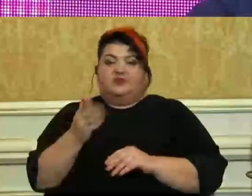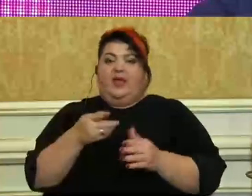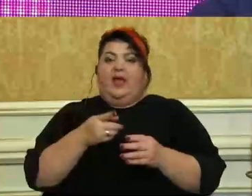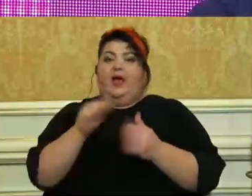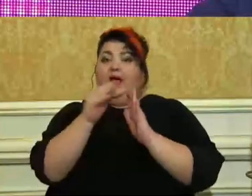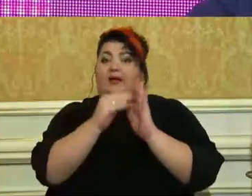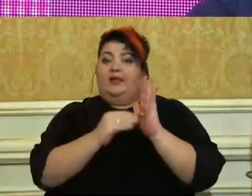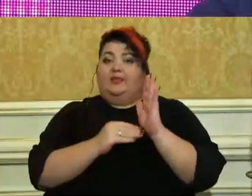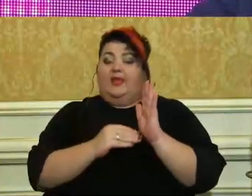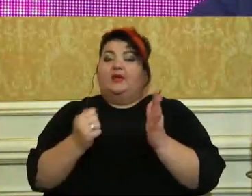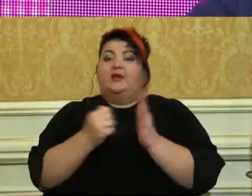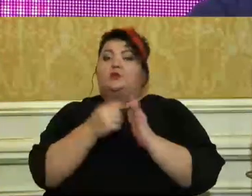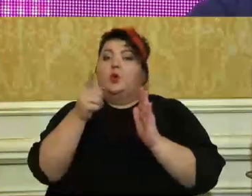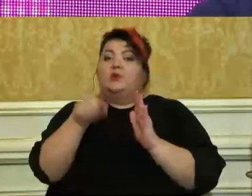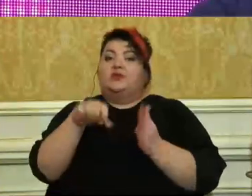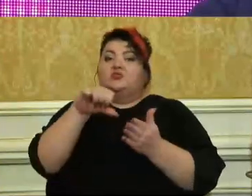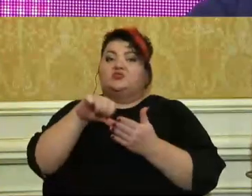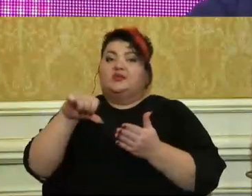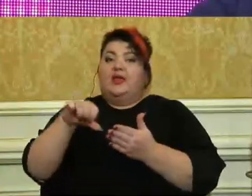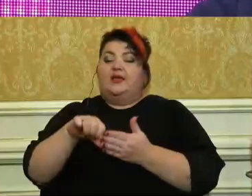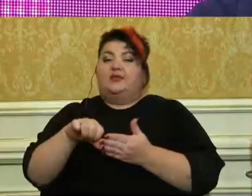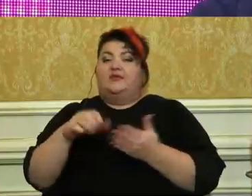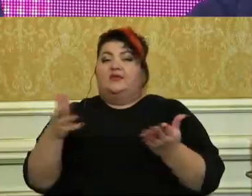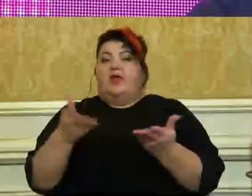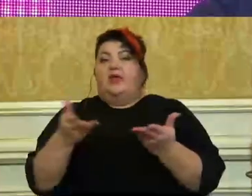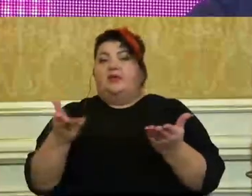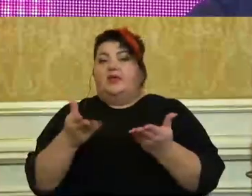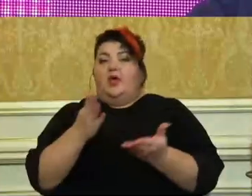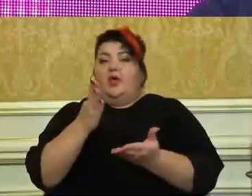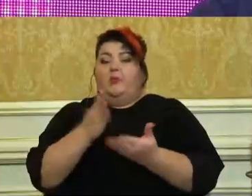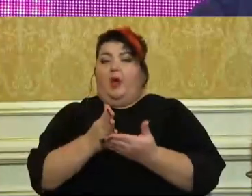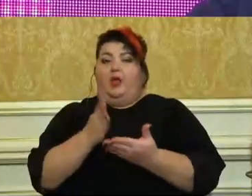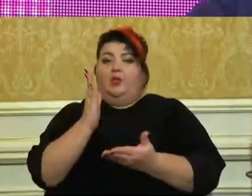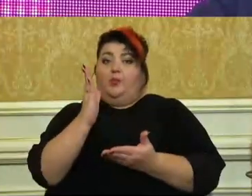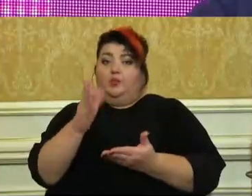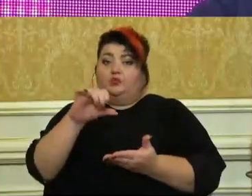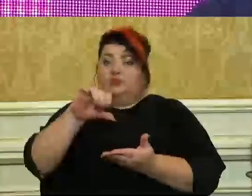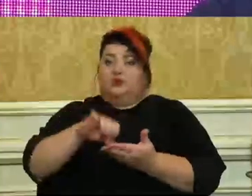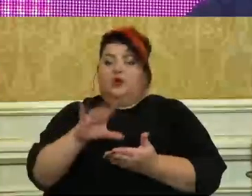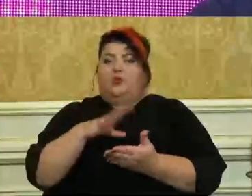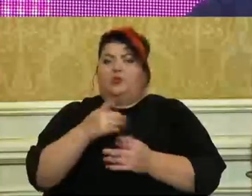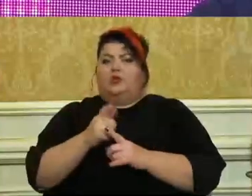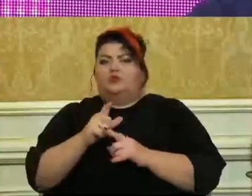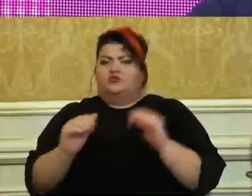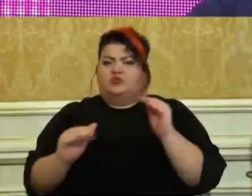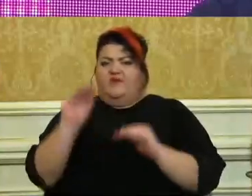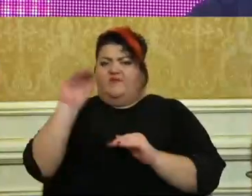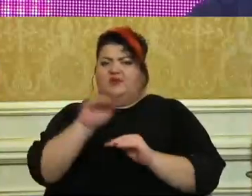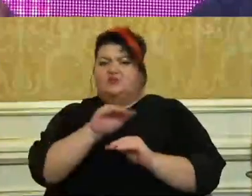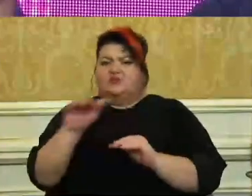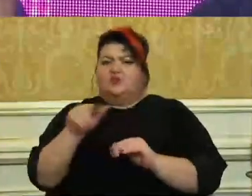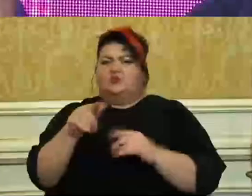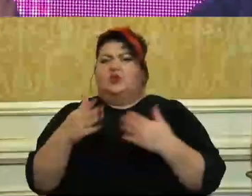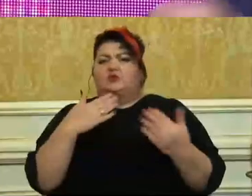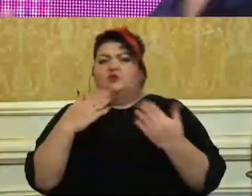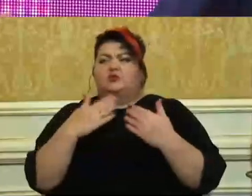to provide the quality of the higher education. The criteria were so high, and the criteria were extremely high for